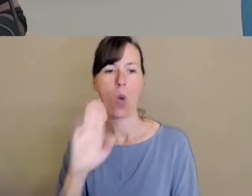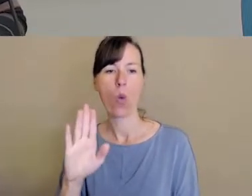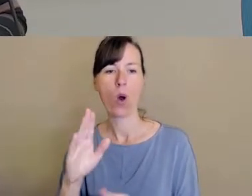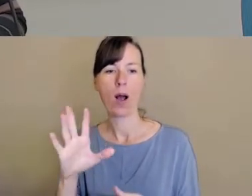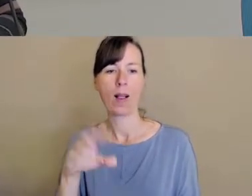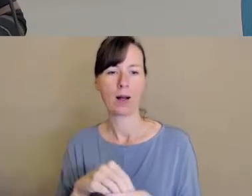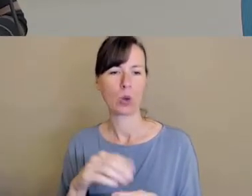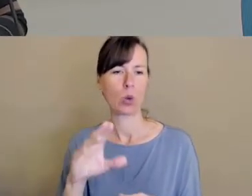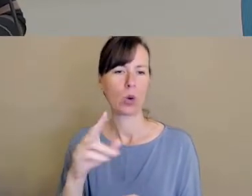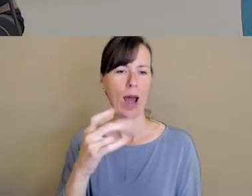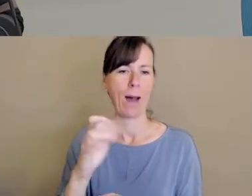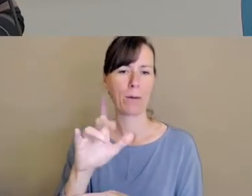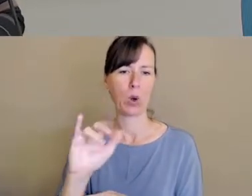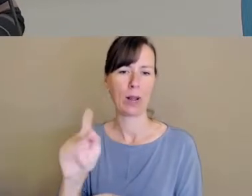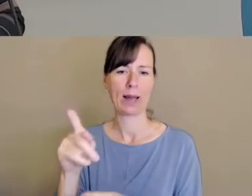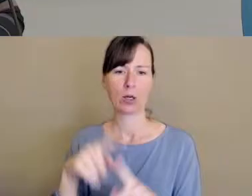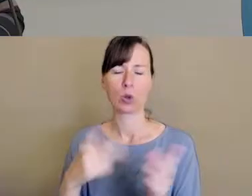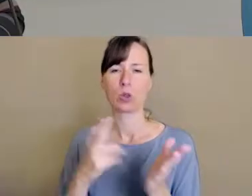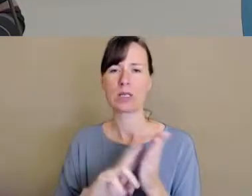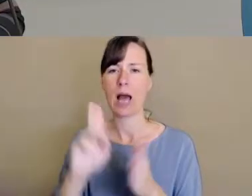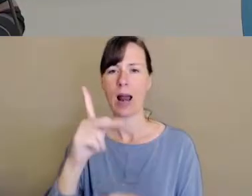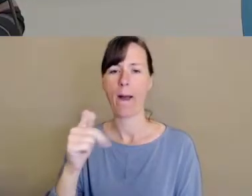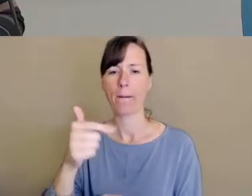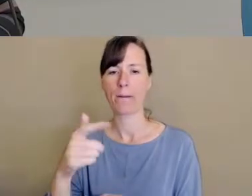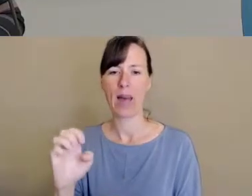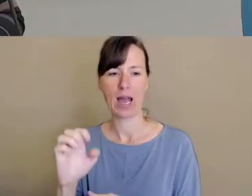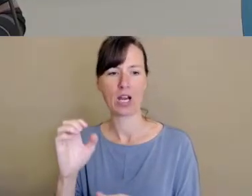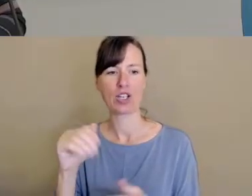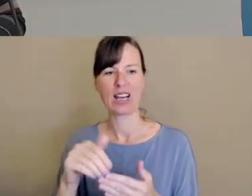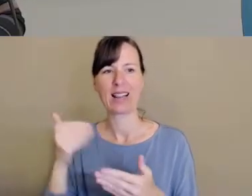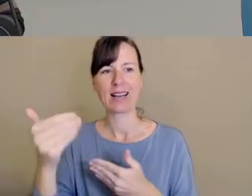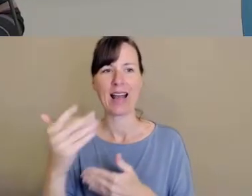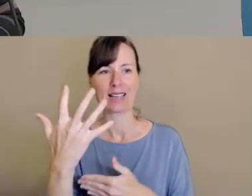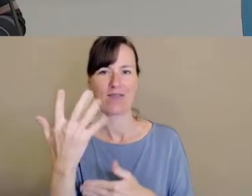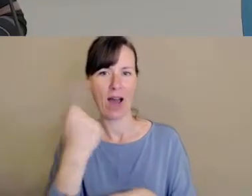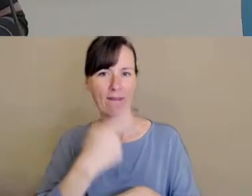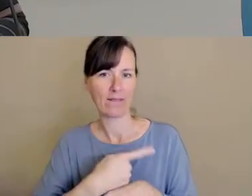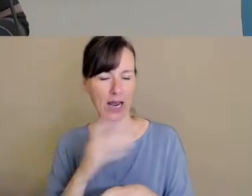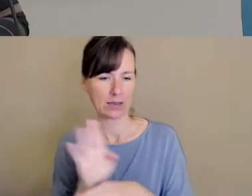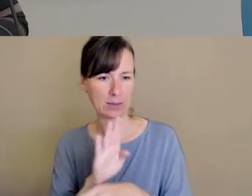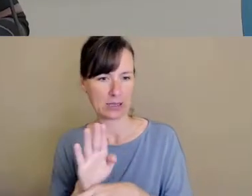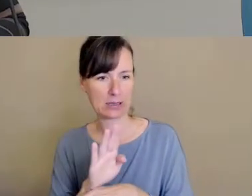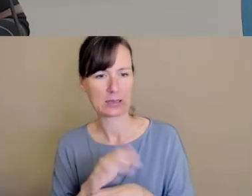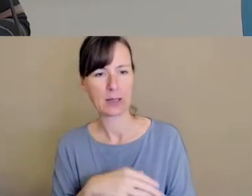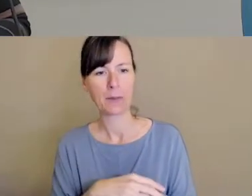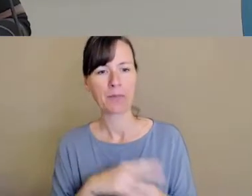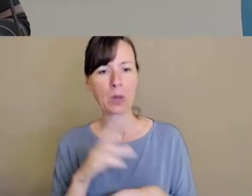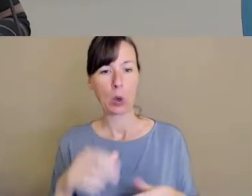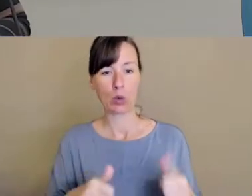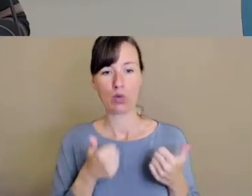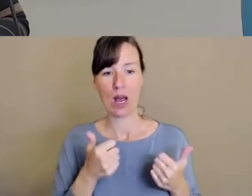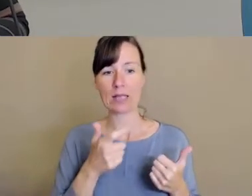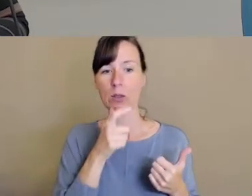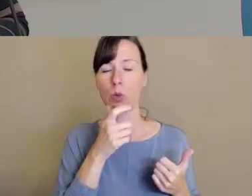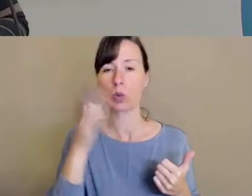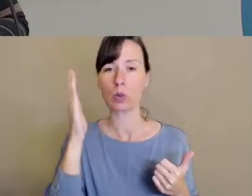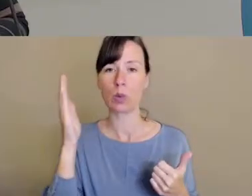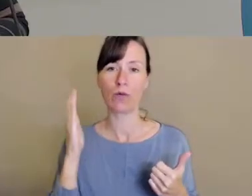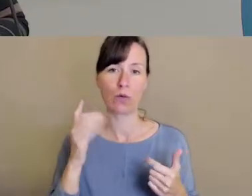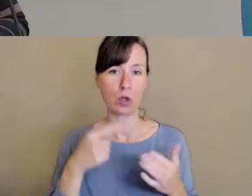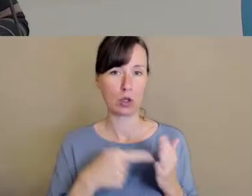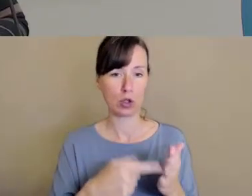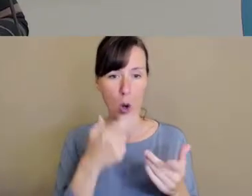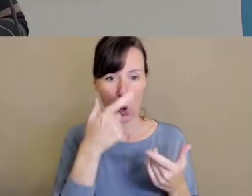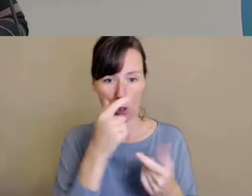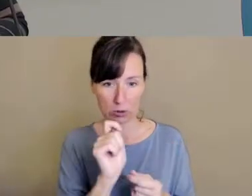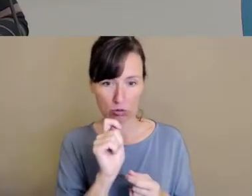days. Residents who had previously shown interest in the program and were placed on the wait list, we just ask that you please be on the lookout for an update